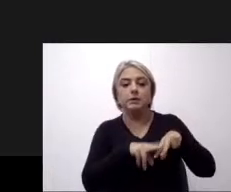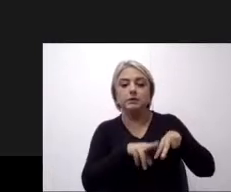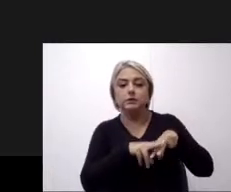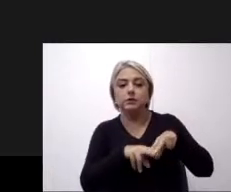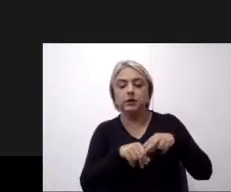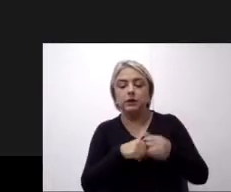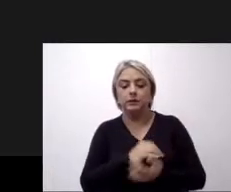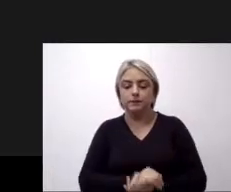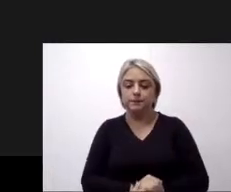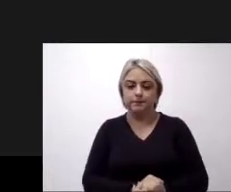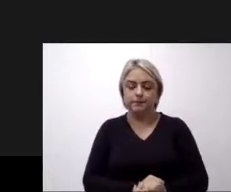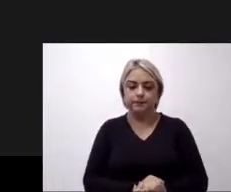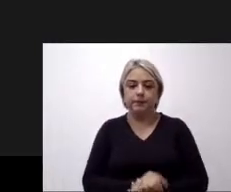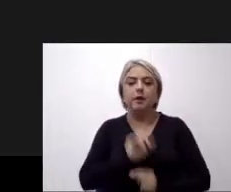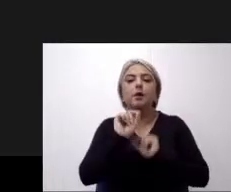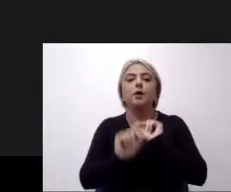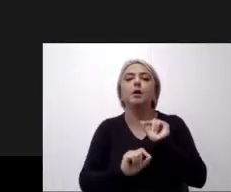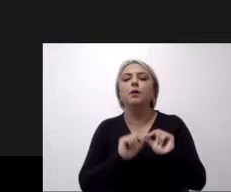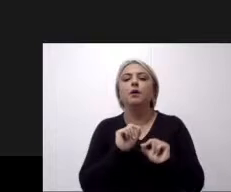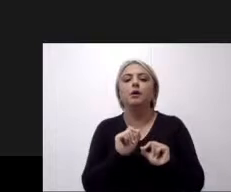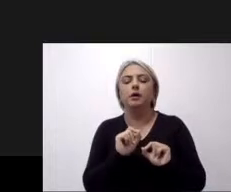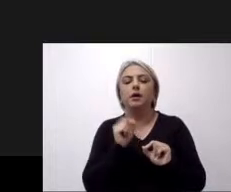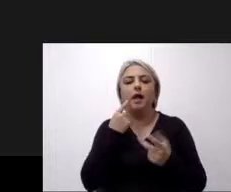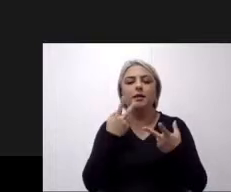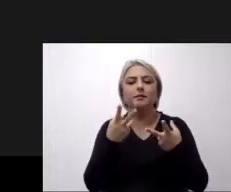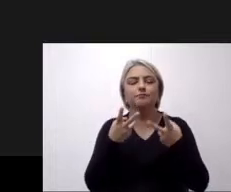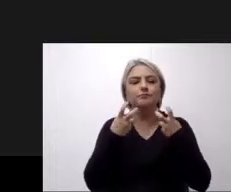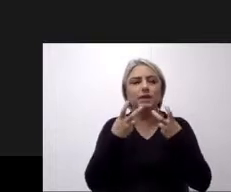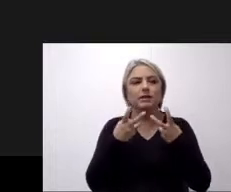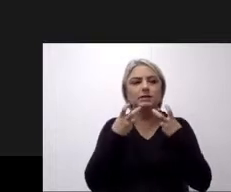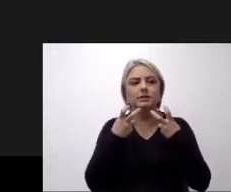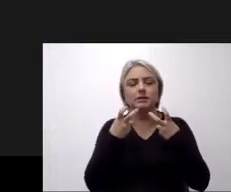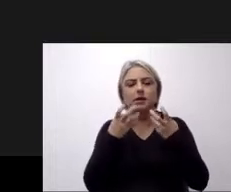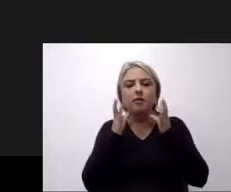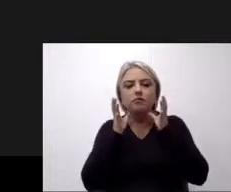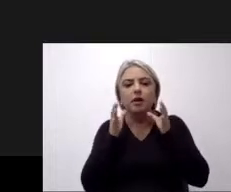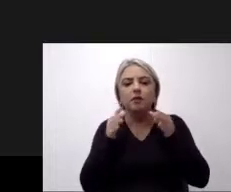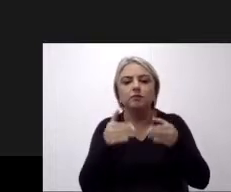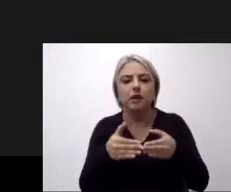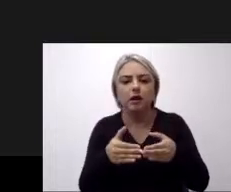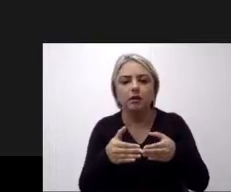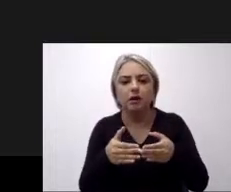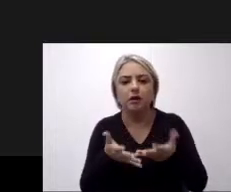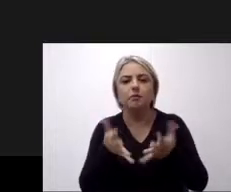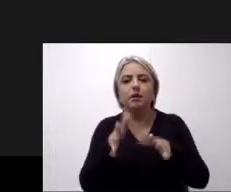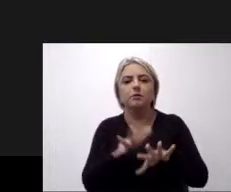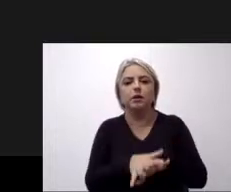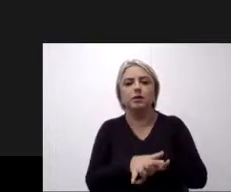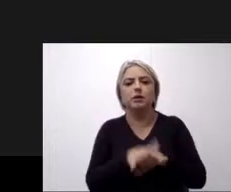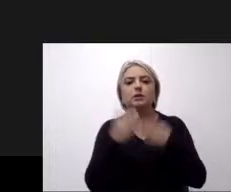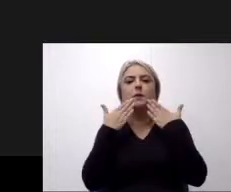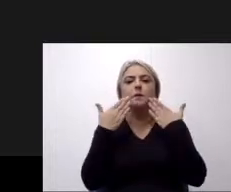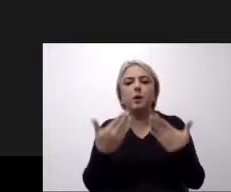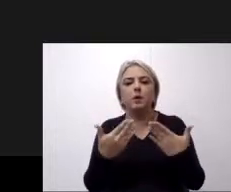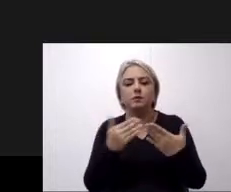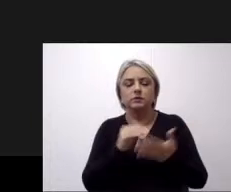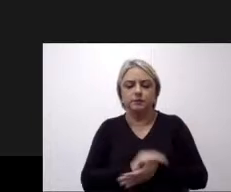What does this research centered on implementation show?